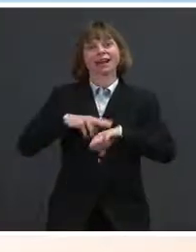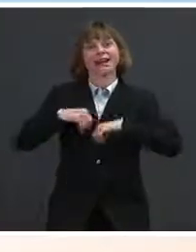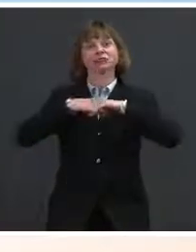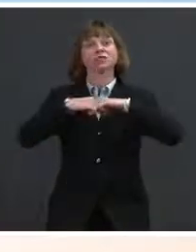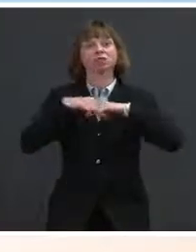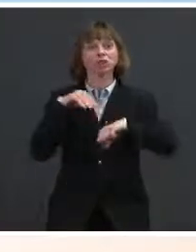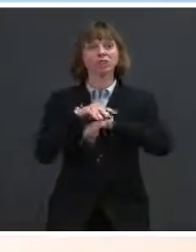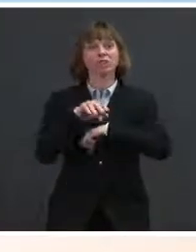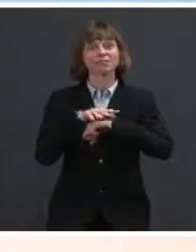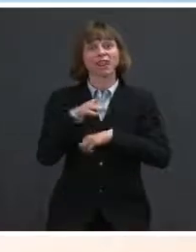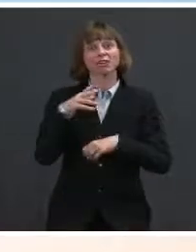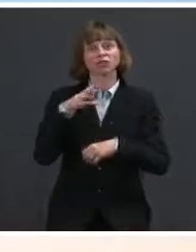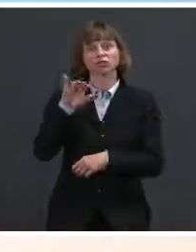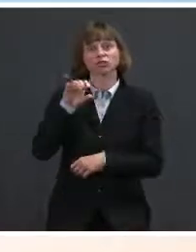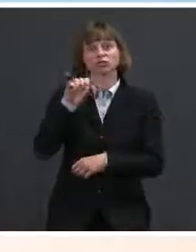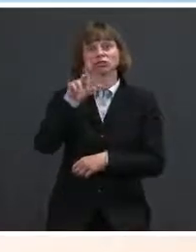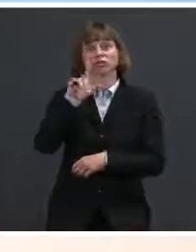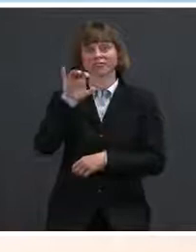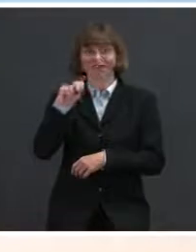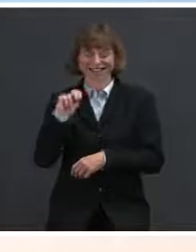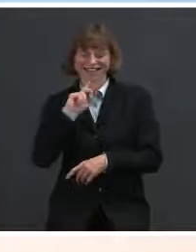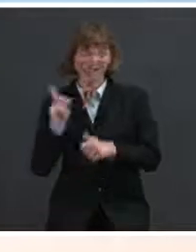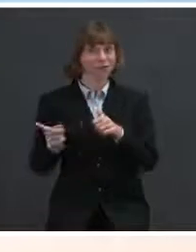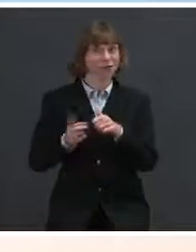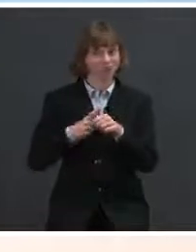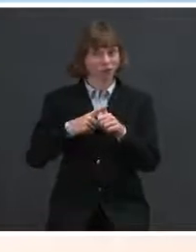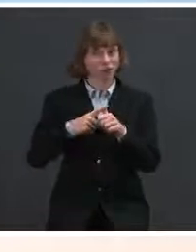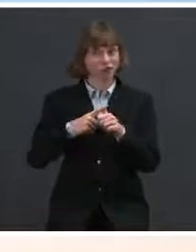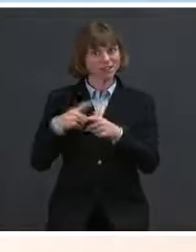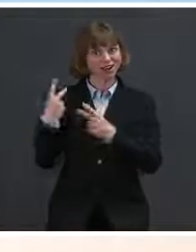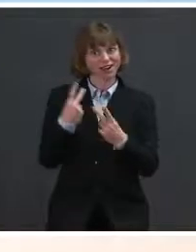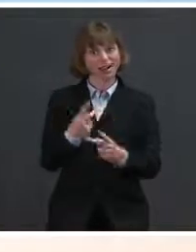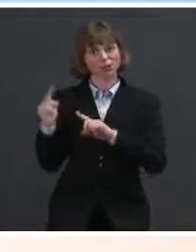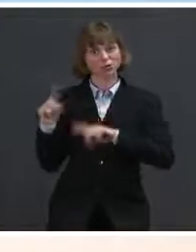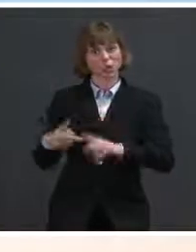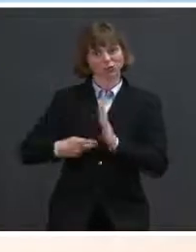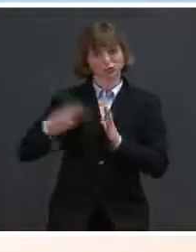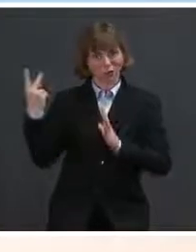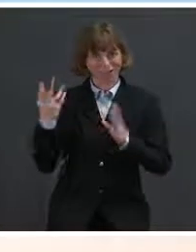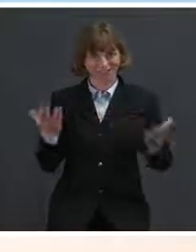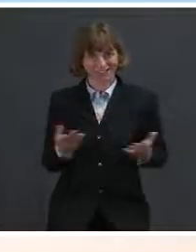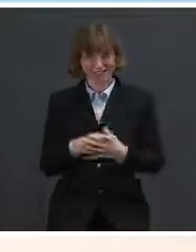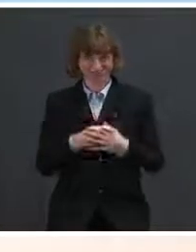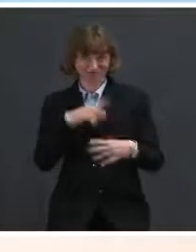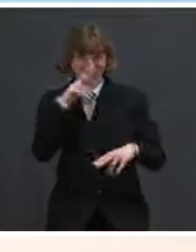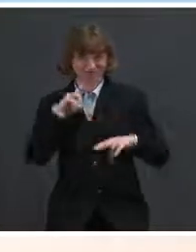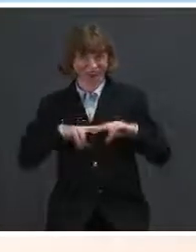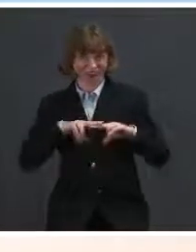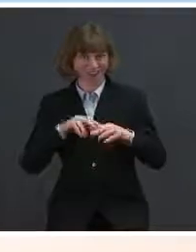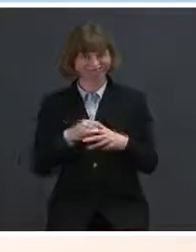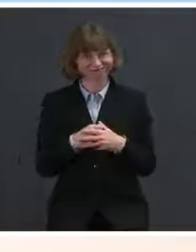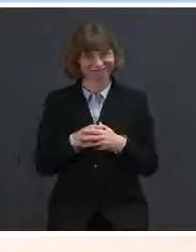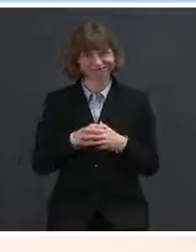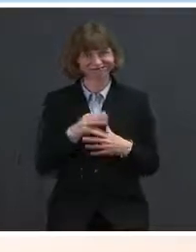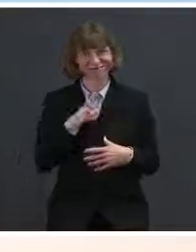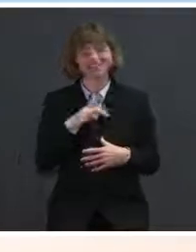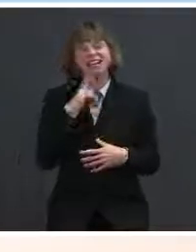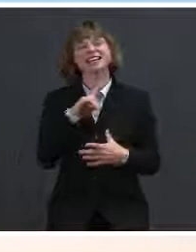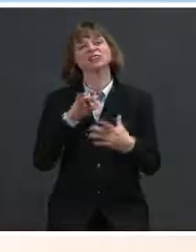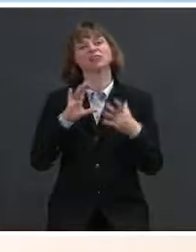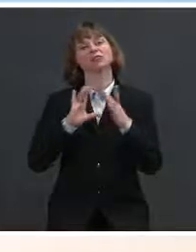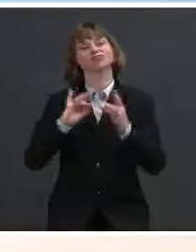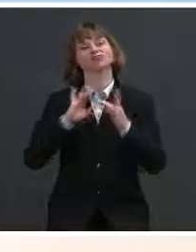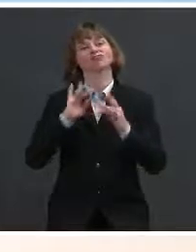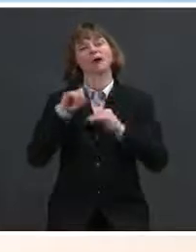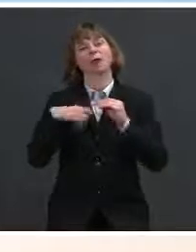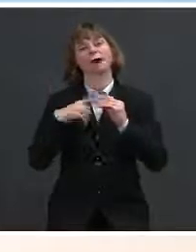Sullivan. He's our first repeat guest here. Must be a lot going on in this world. He's going to give us a readout of the Quad meeting that took place